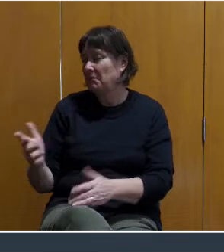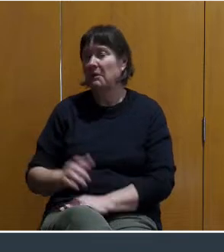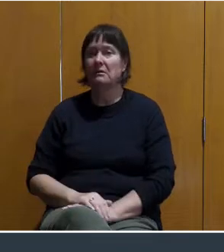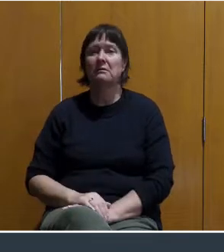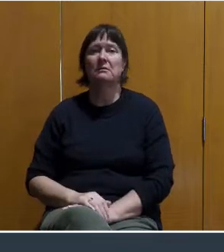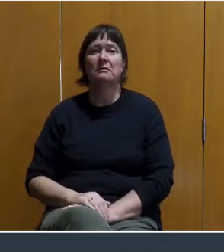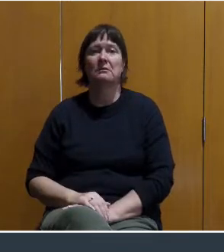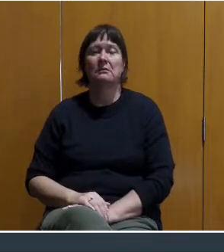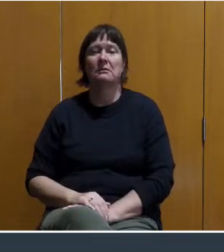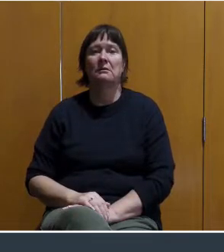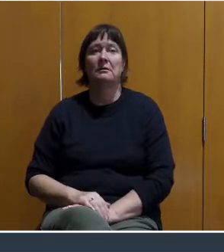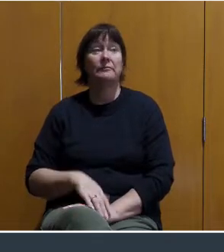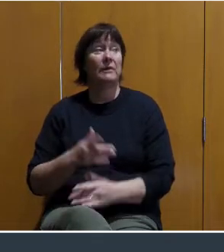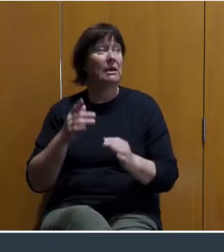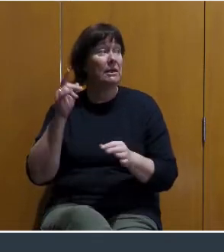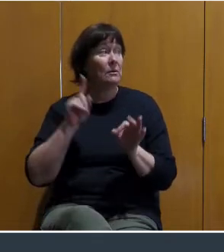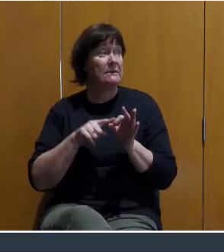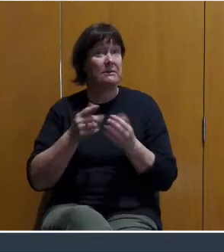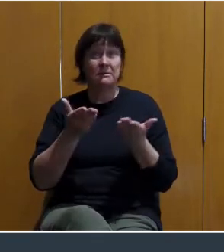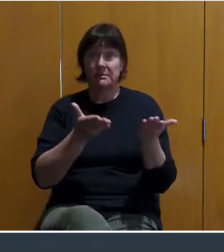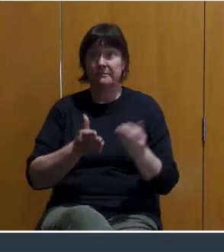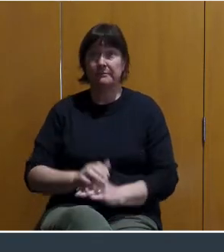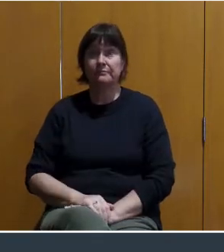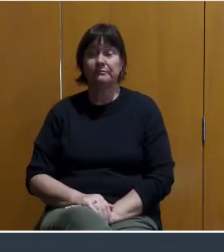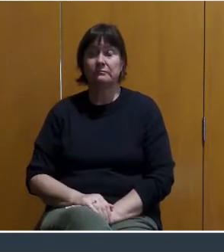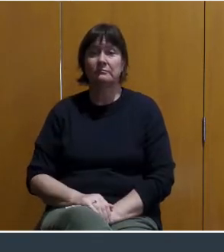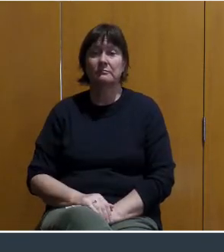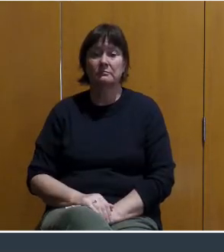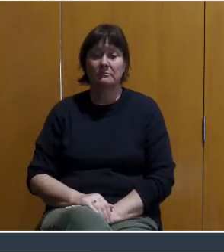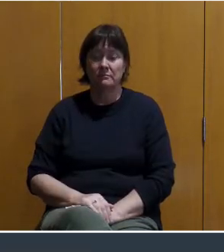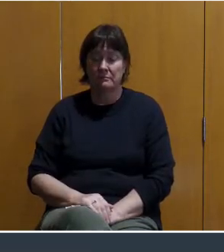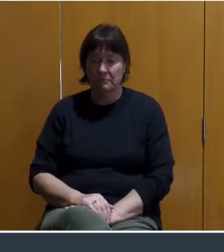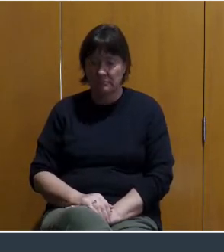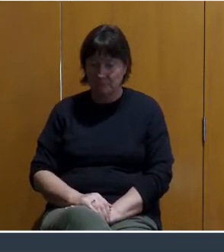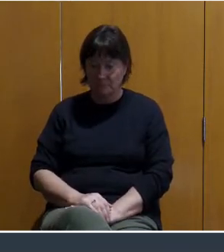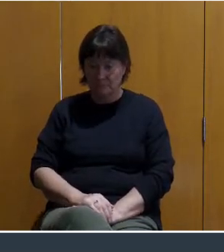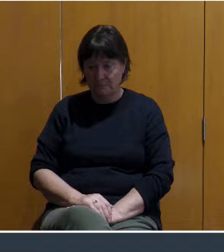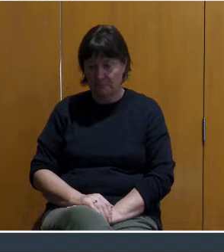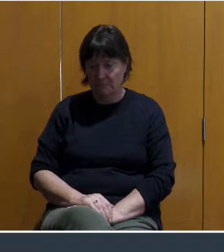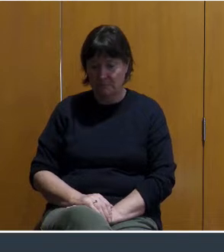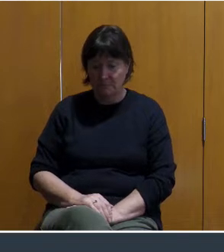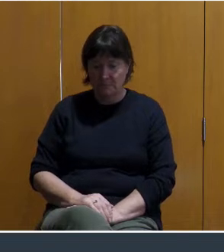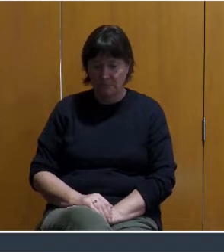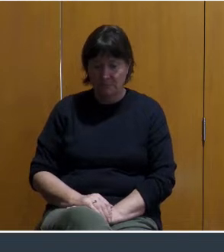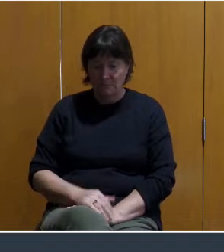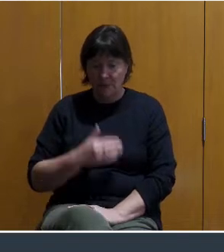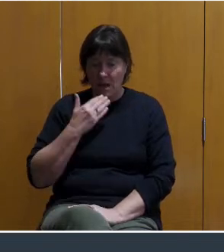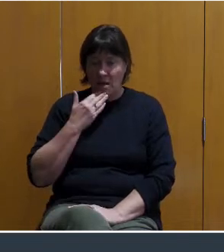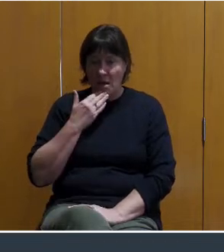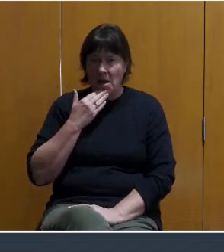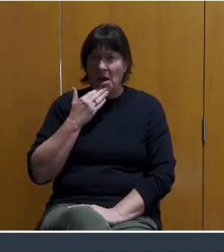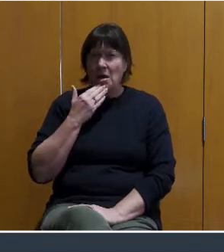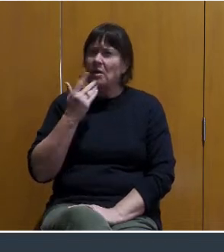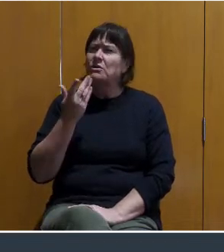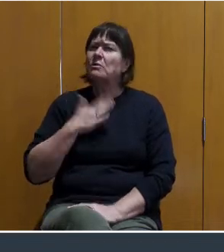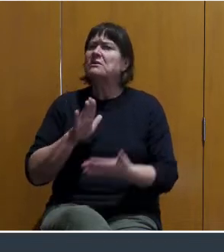Are there any questions from councillors? Councillor Bogue. Thank you very much. I just wanted